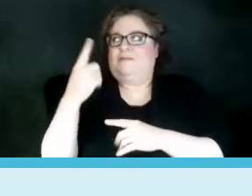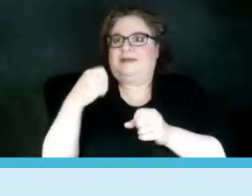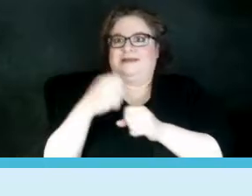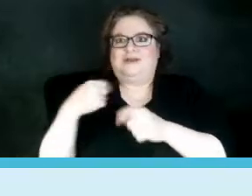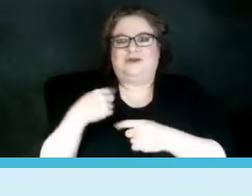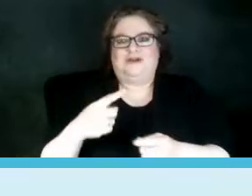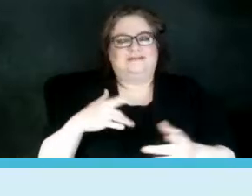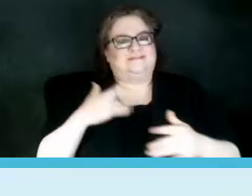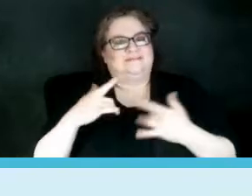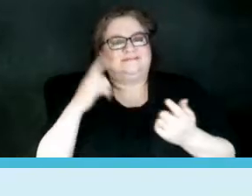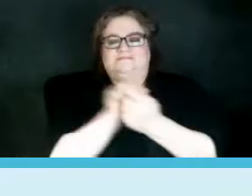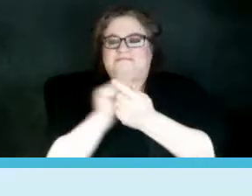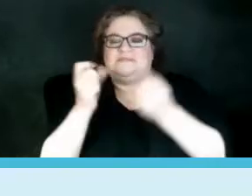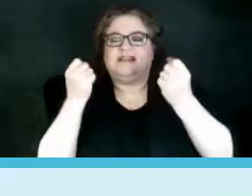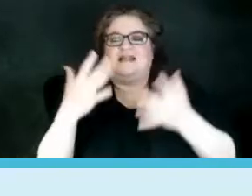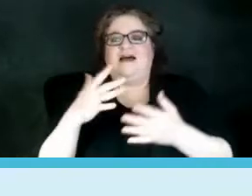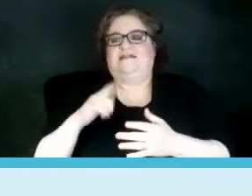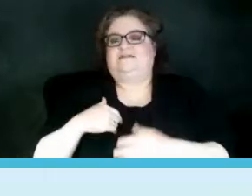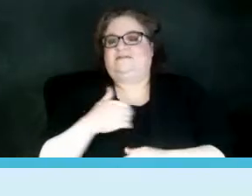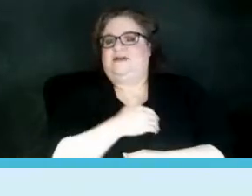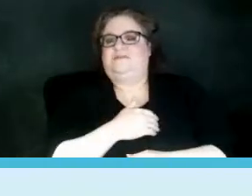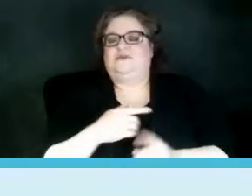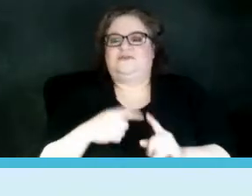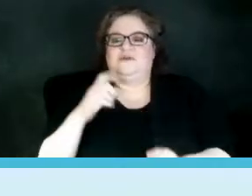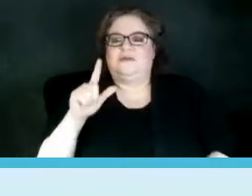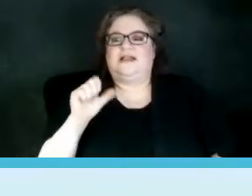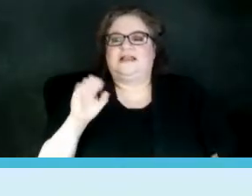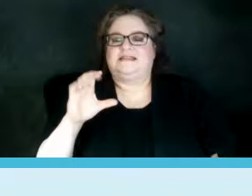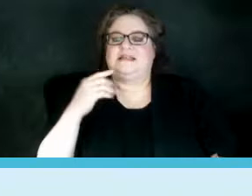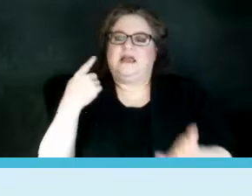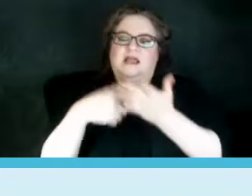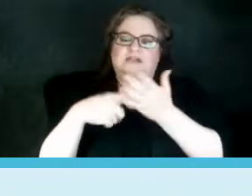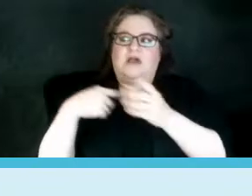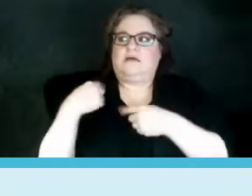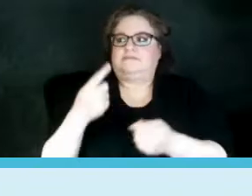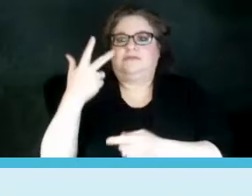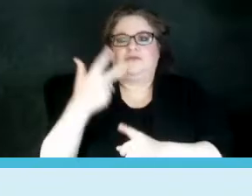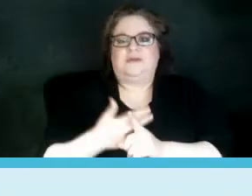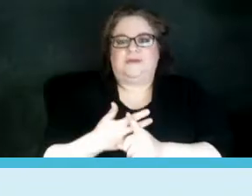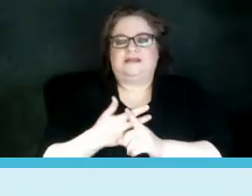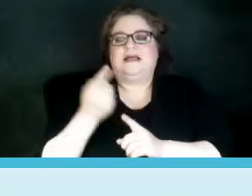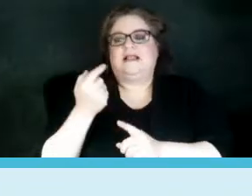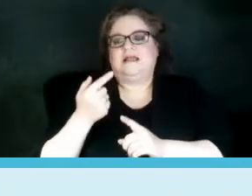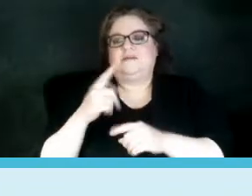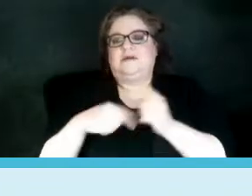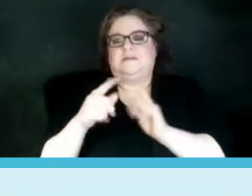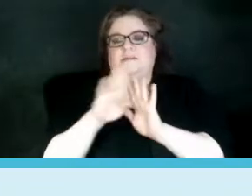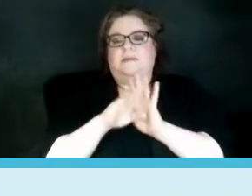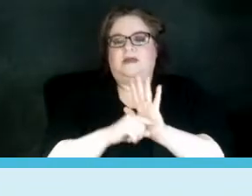had an opportunity to meet a lot of LSC members and talk to them in this three months. A little bit about my